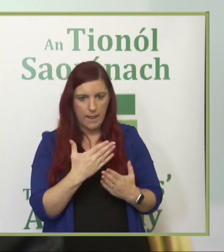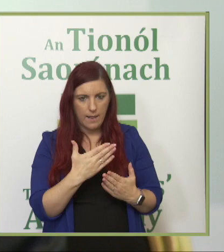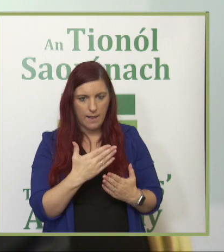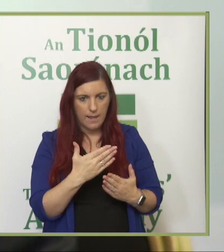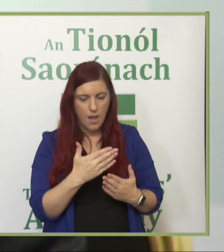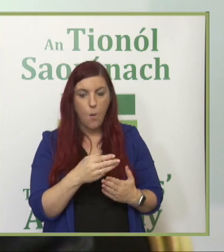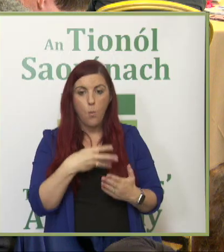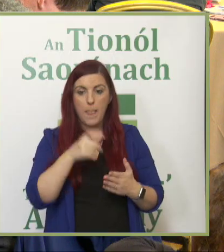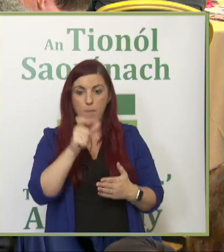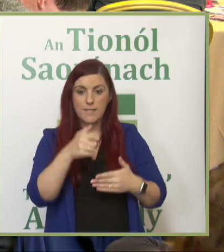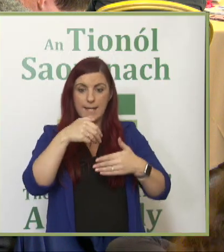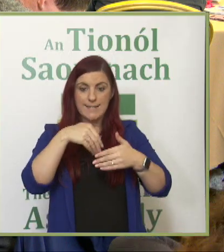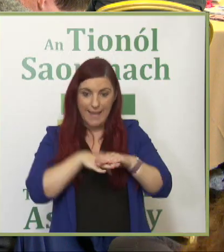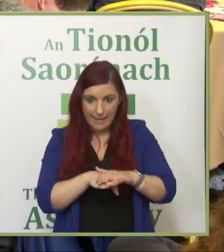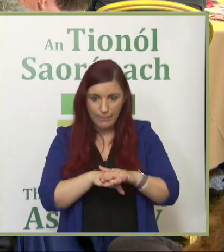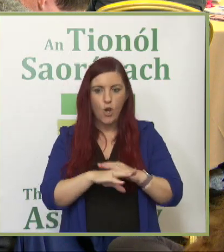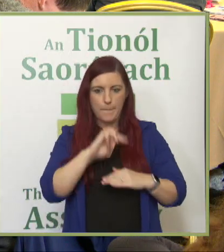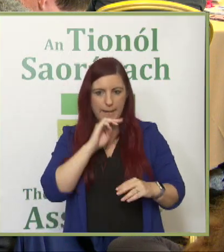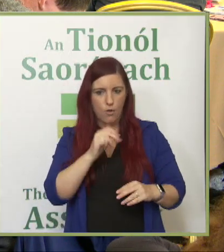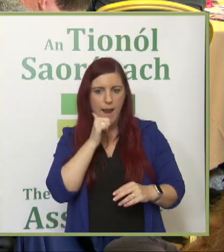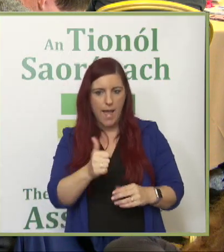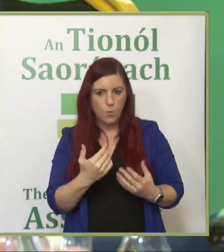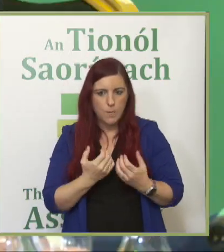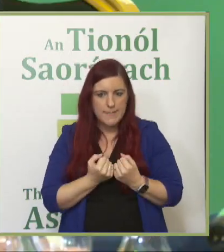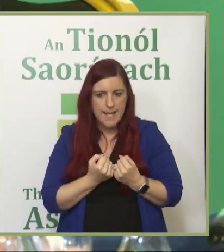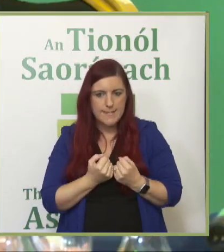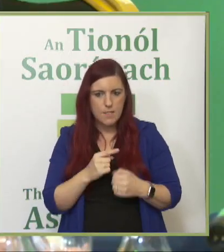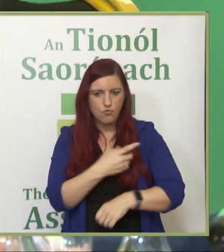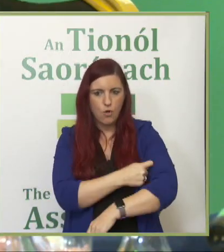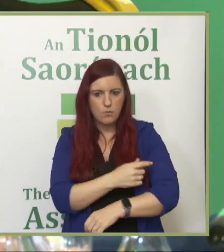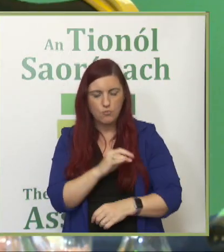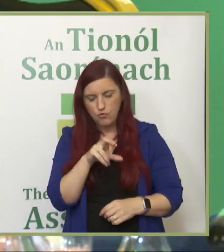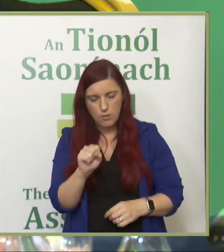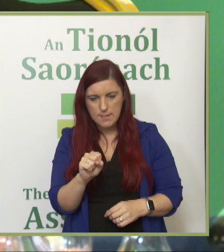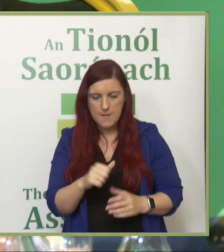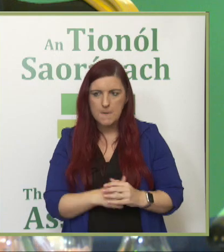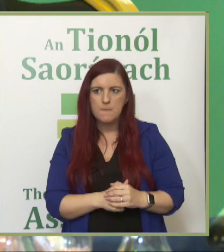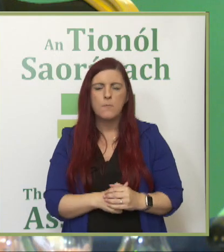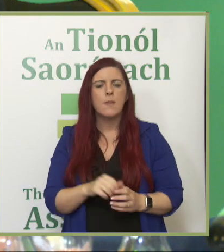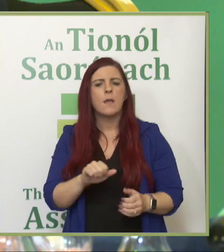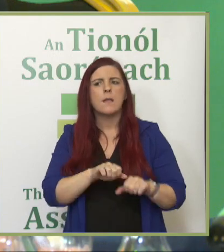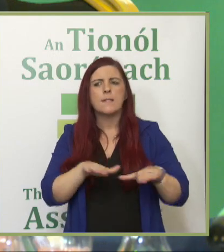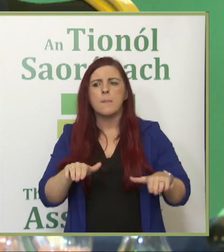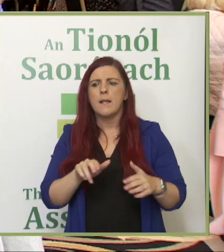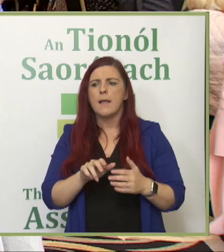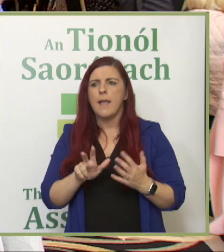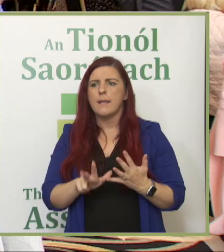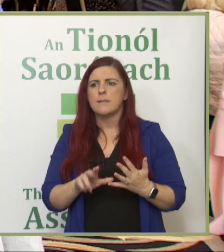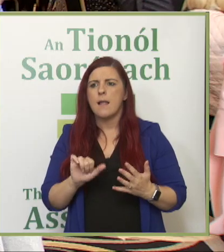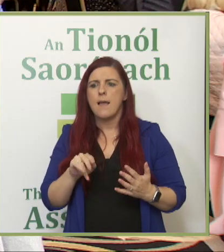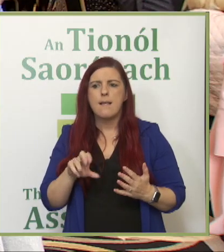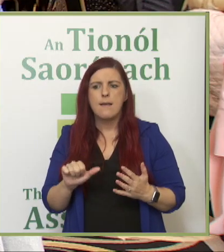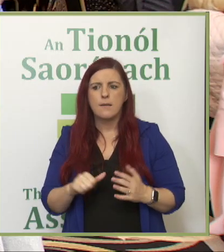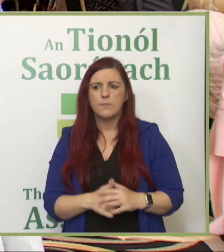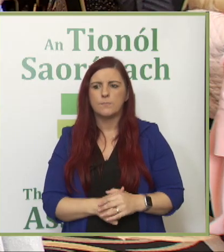they're in that facility. Thank you. Table 8, Ilana. I think this might be a question for Ben.